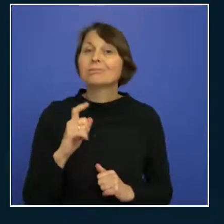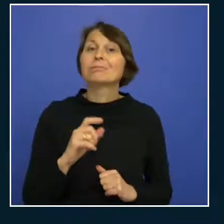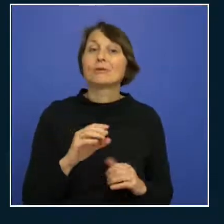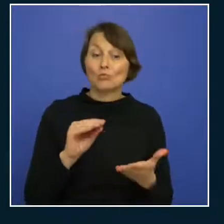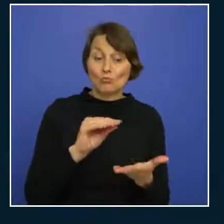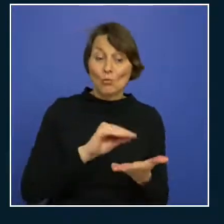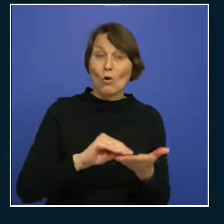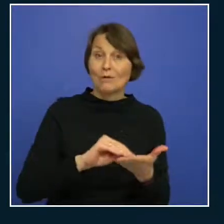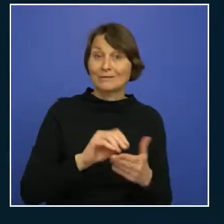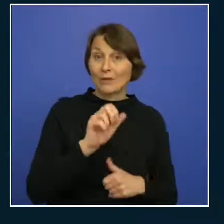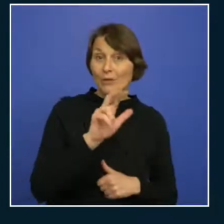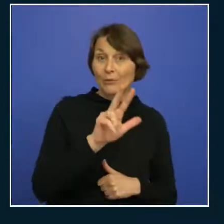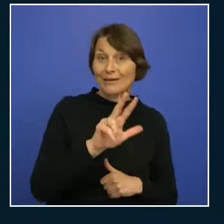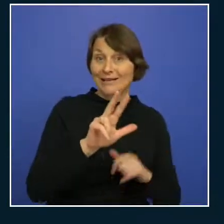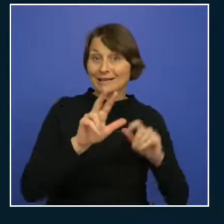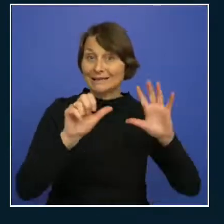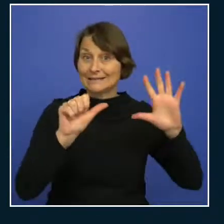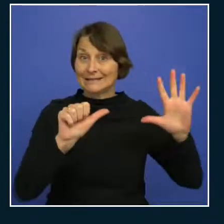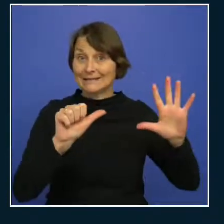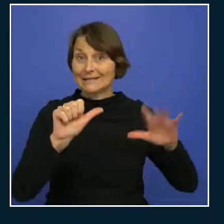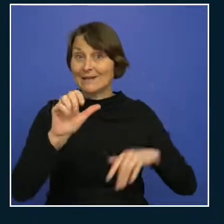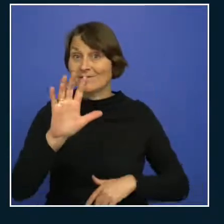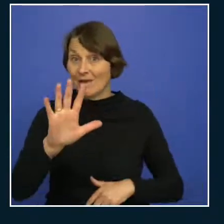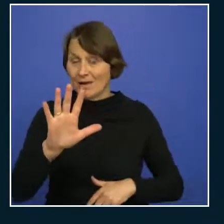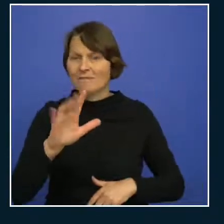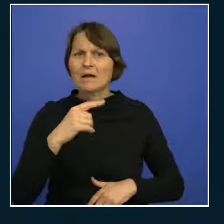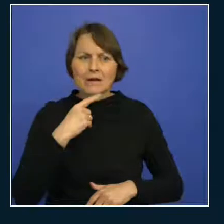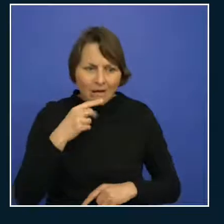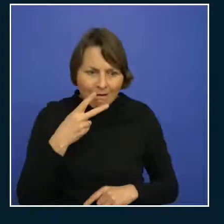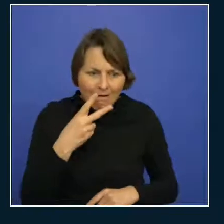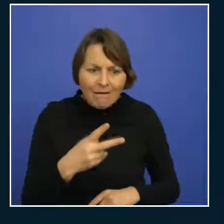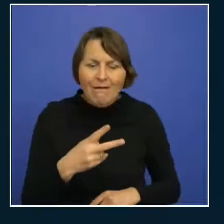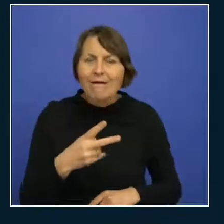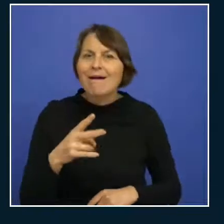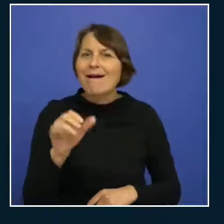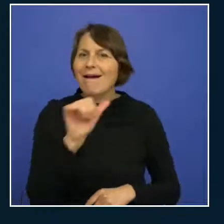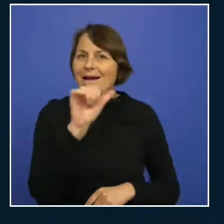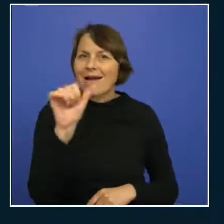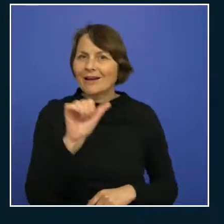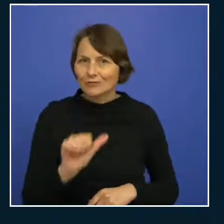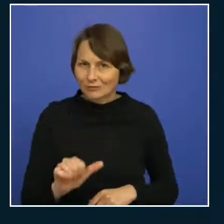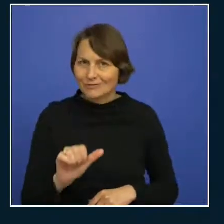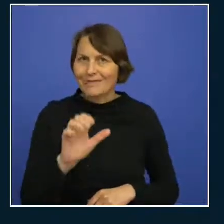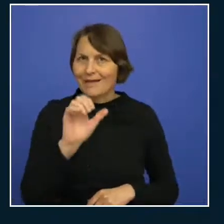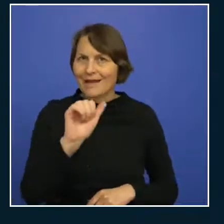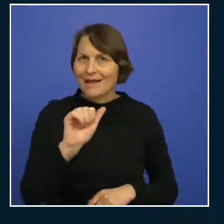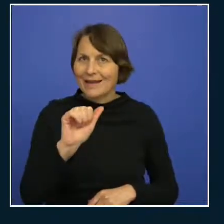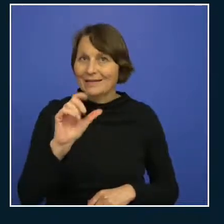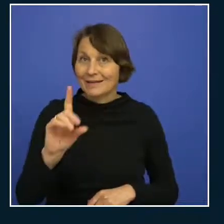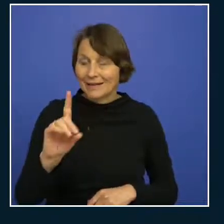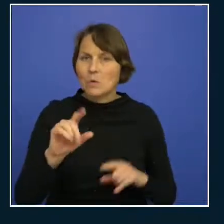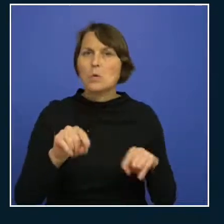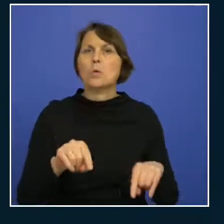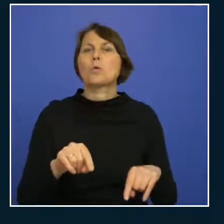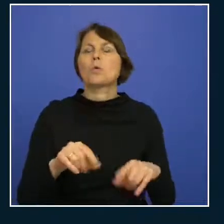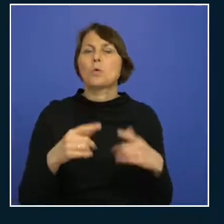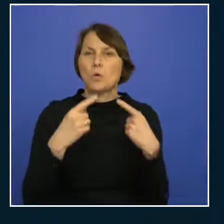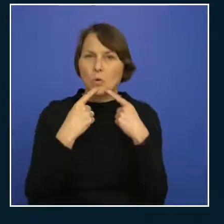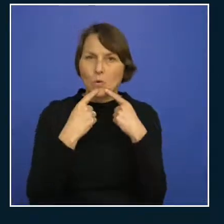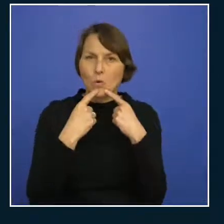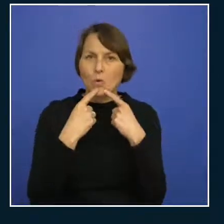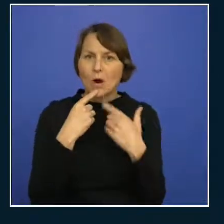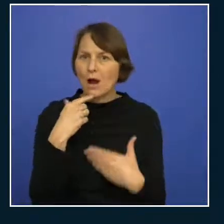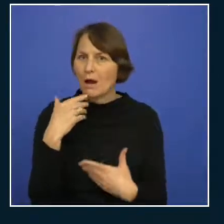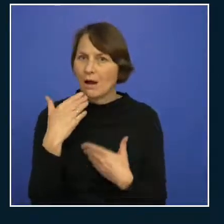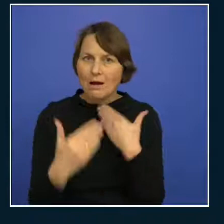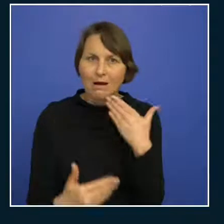automatically stumbled upon Azure AD, of course. And from there on, I just moved more